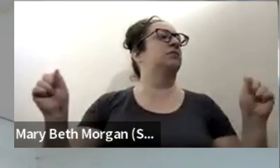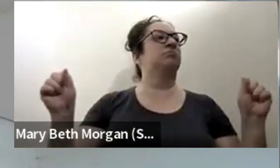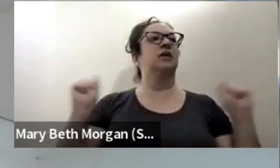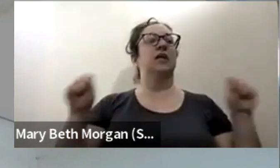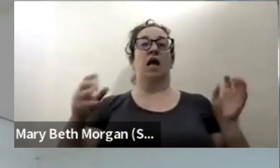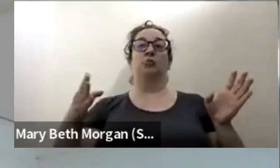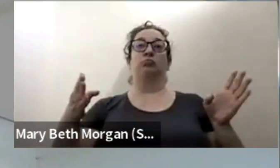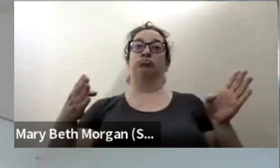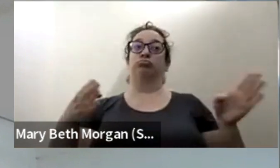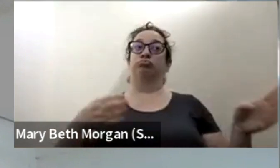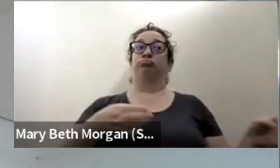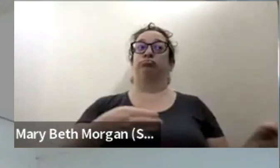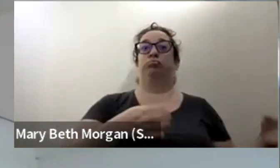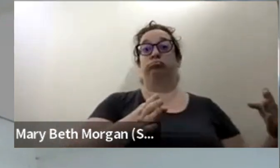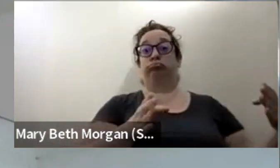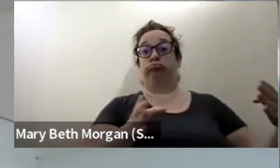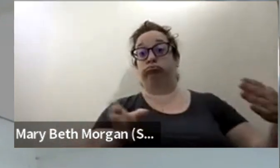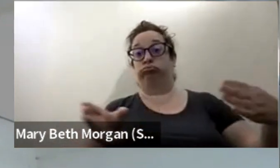different directions.